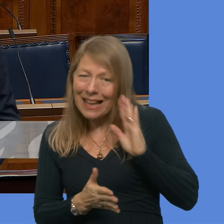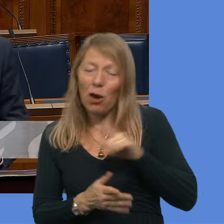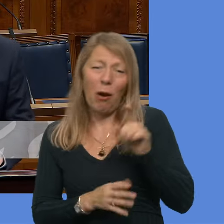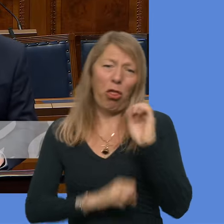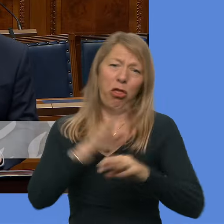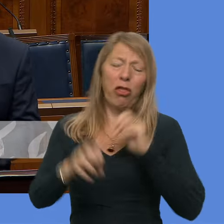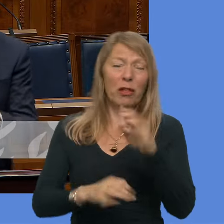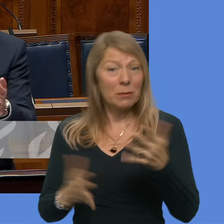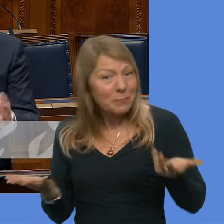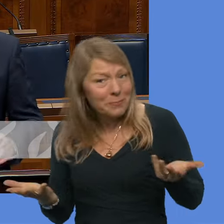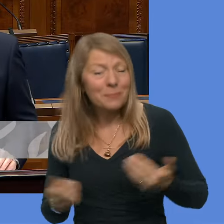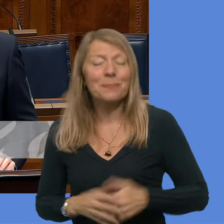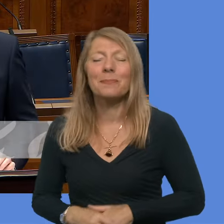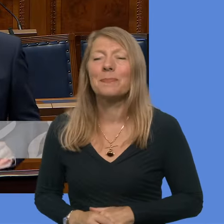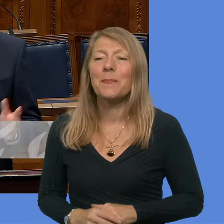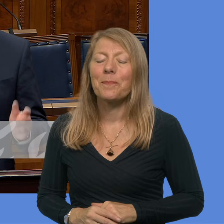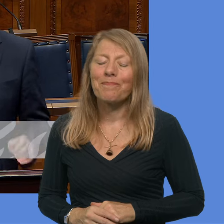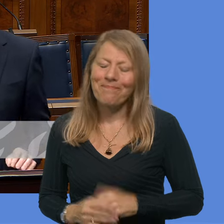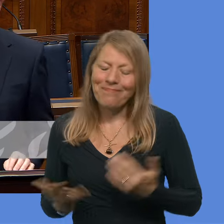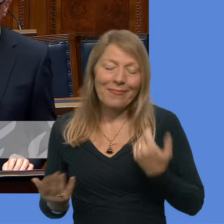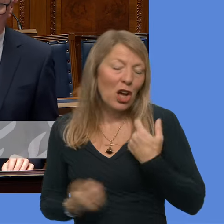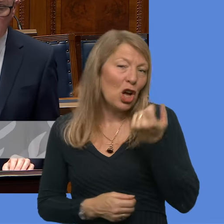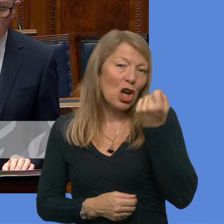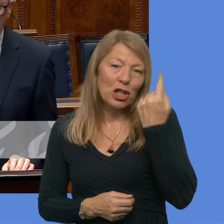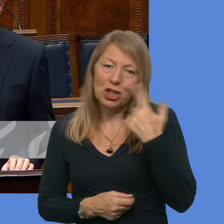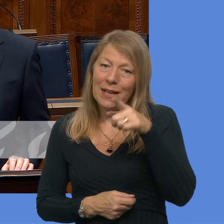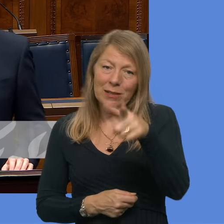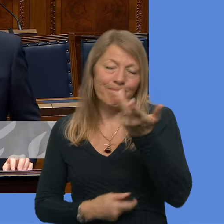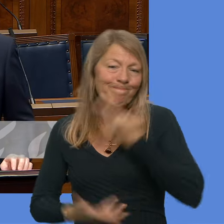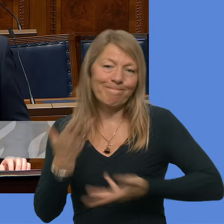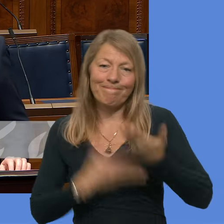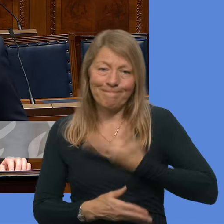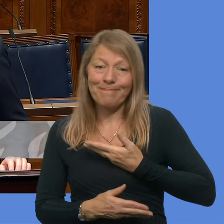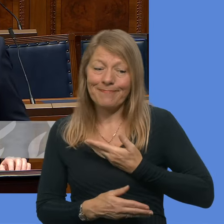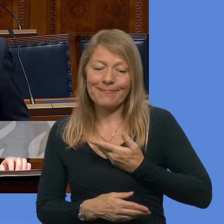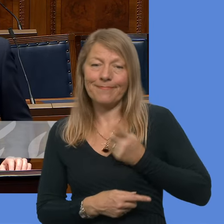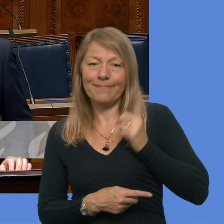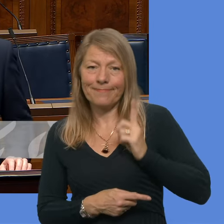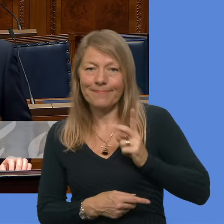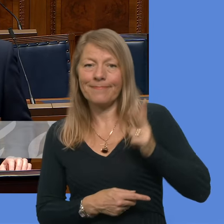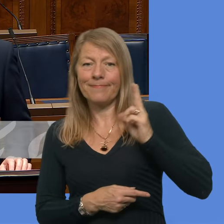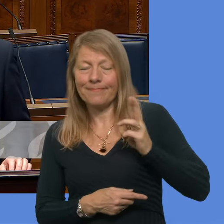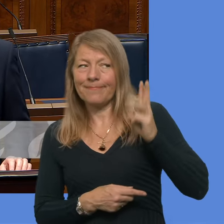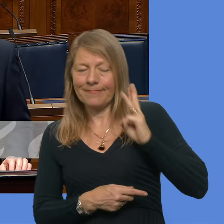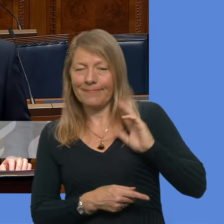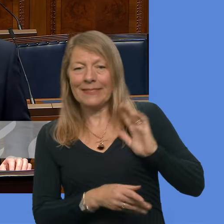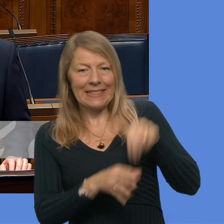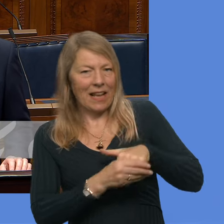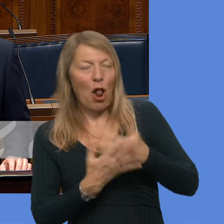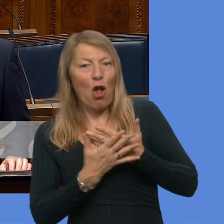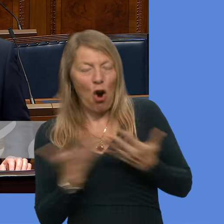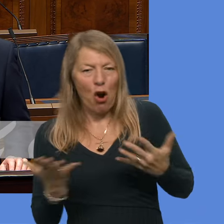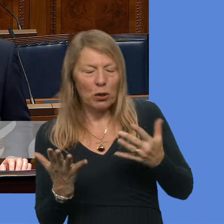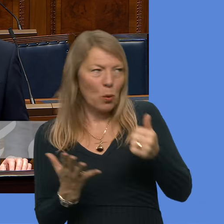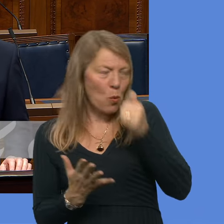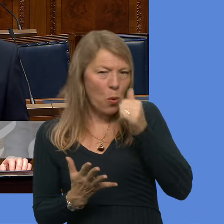think I understand fully what she's saying. I've engaged over the last couple of years very strongly with the childcare sector, so I know the pressures that